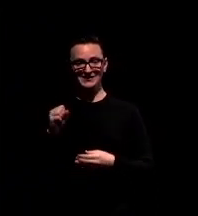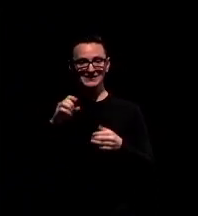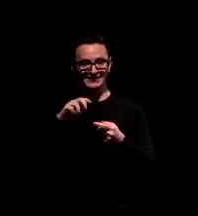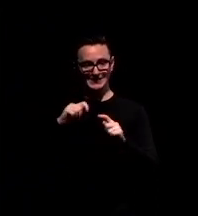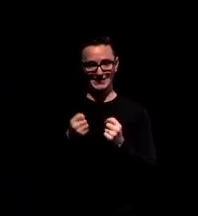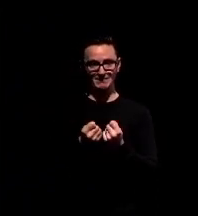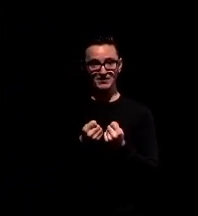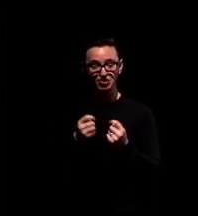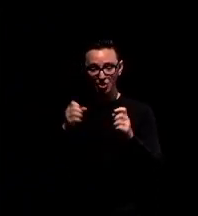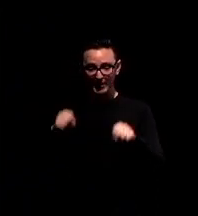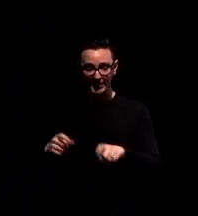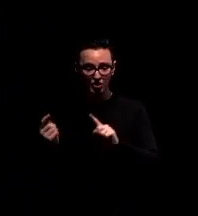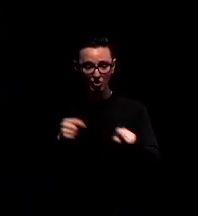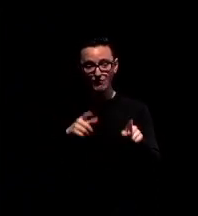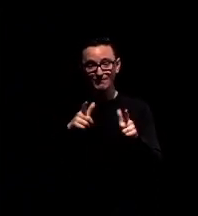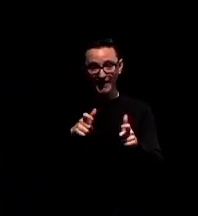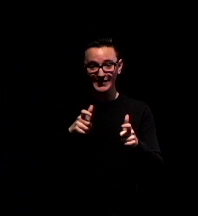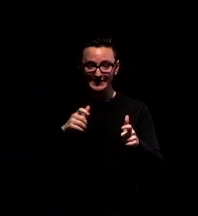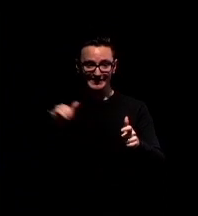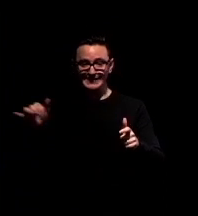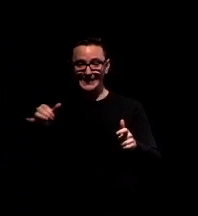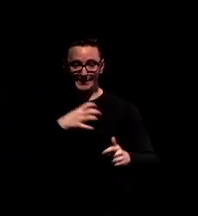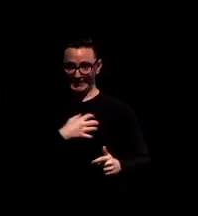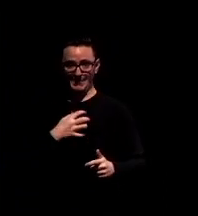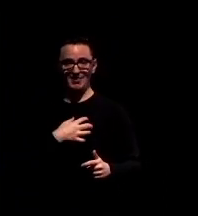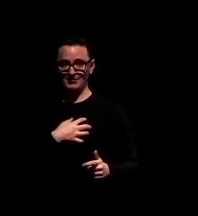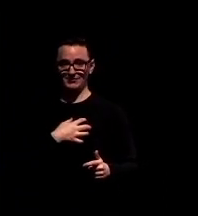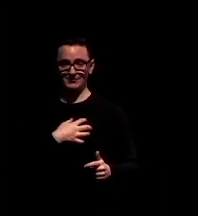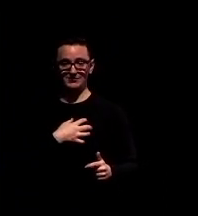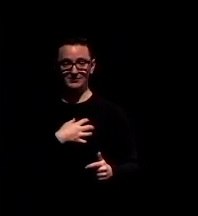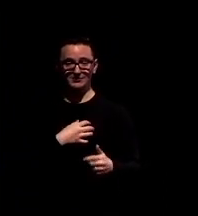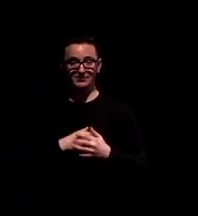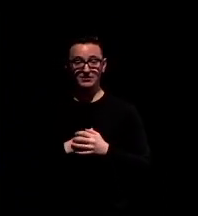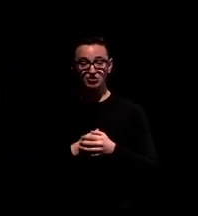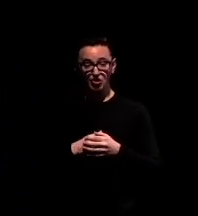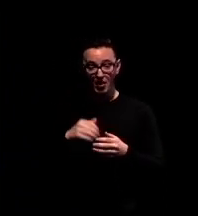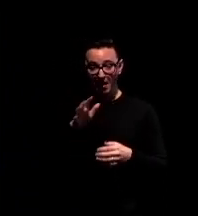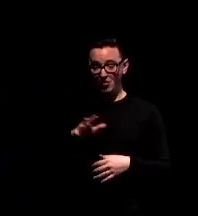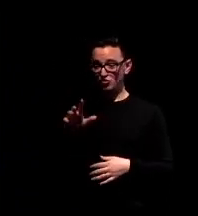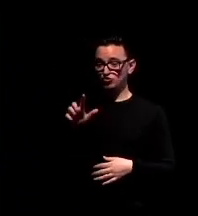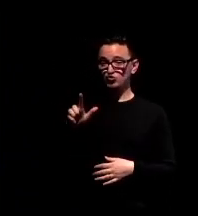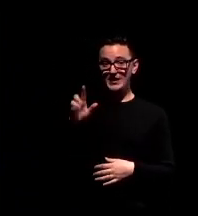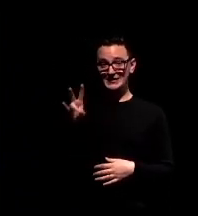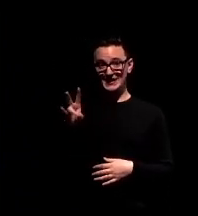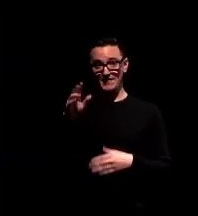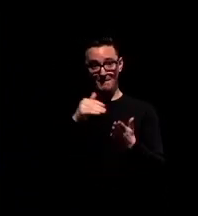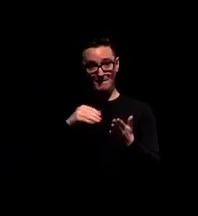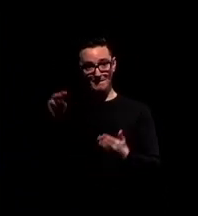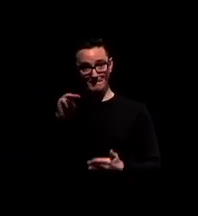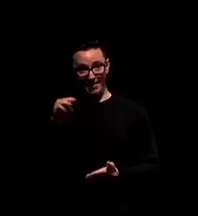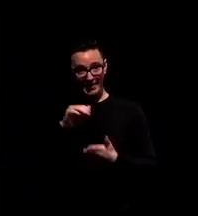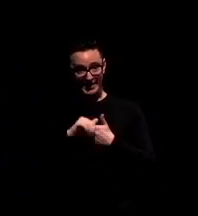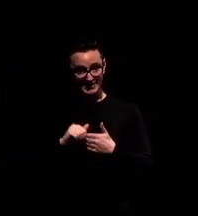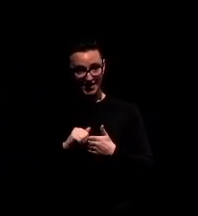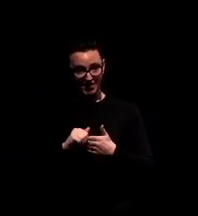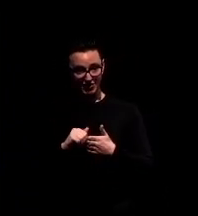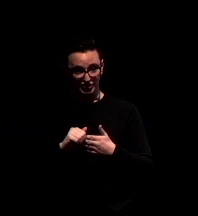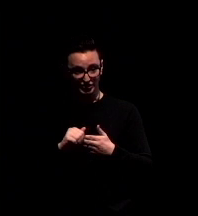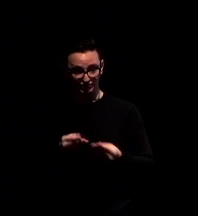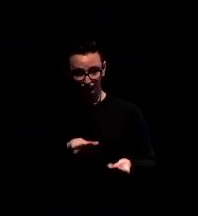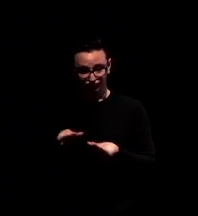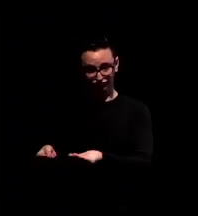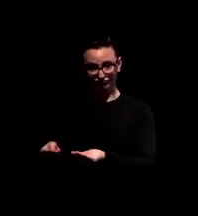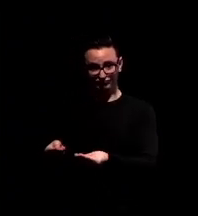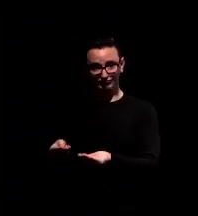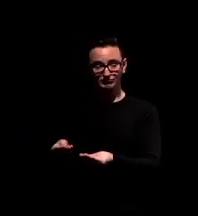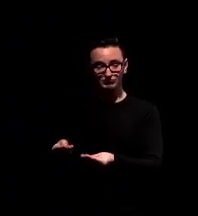as quickly. When we look at how much they get, which is about, you know, 20-some million dollars compared to what the police department in Minneapolis gets,